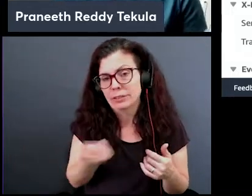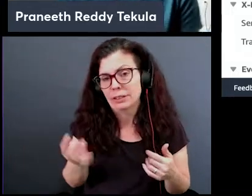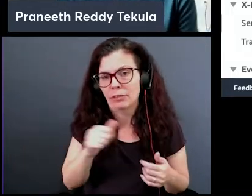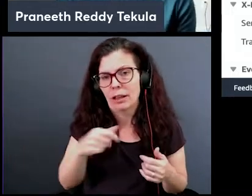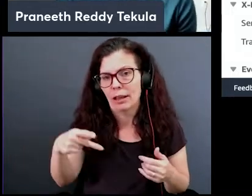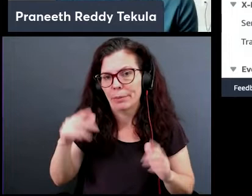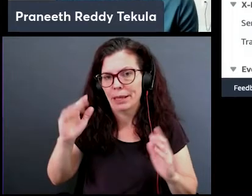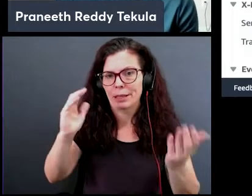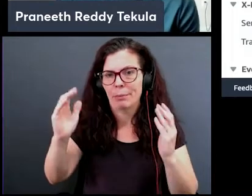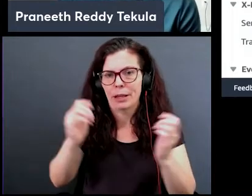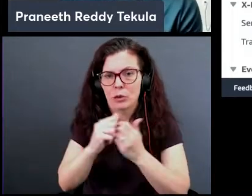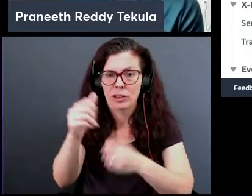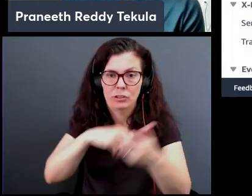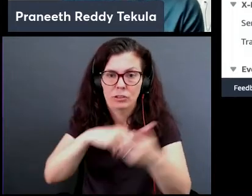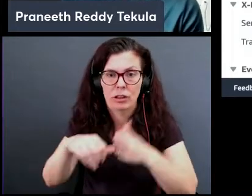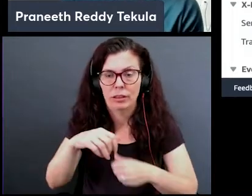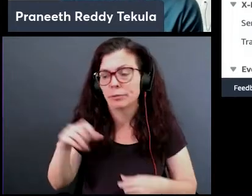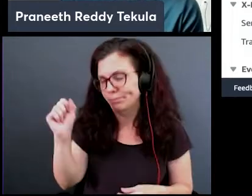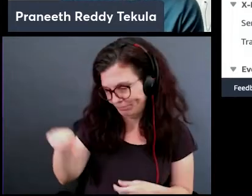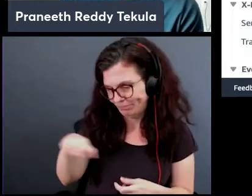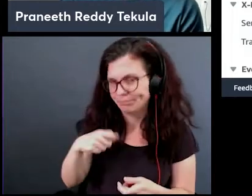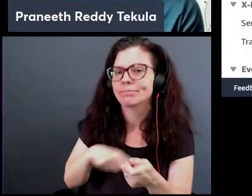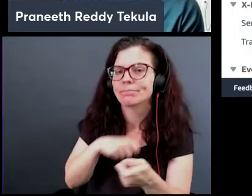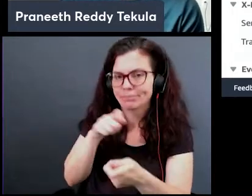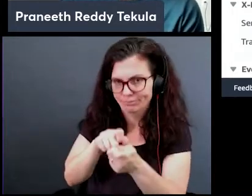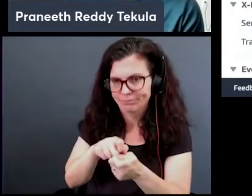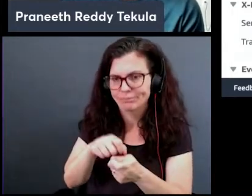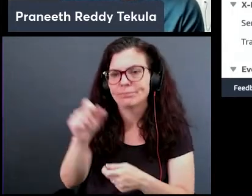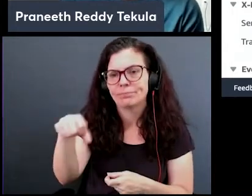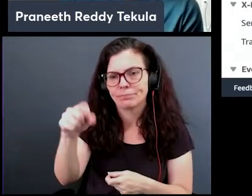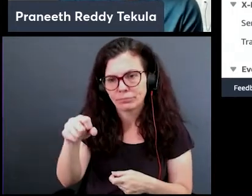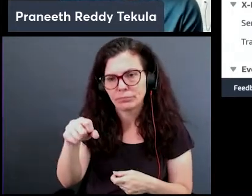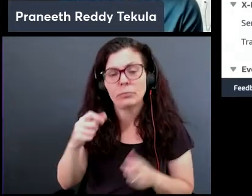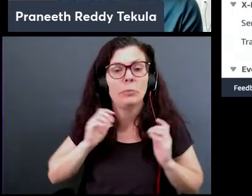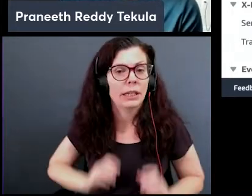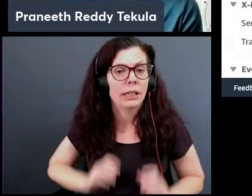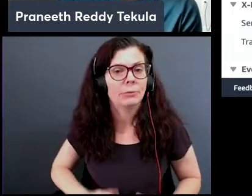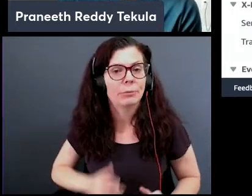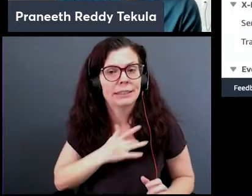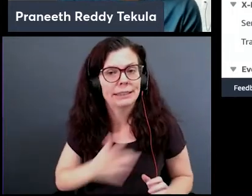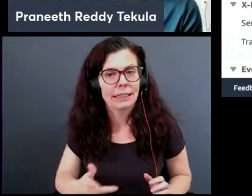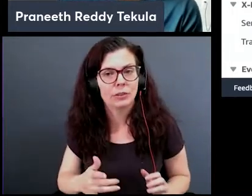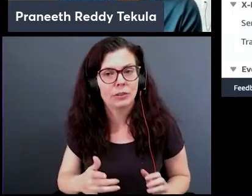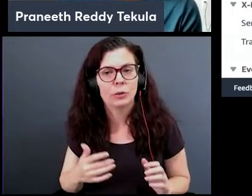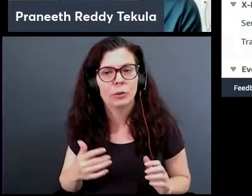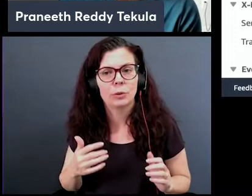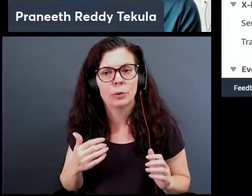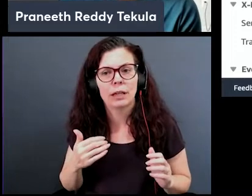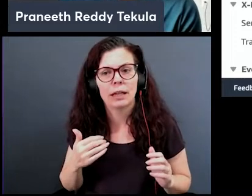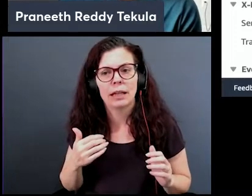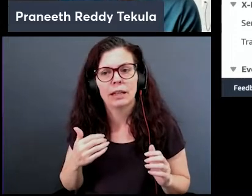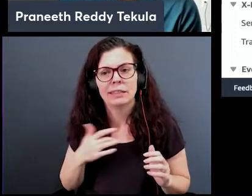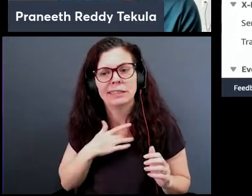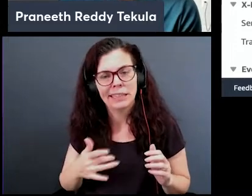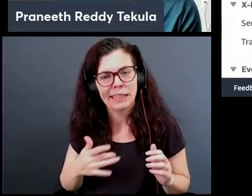another then. Exactly. Yep. So customers usually have, and they tend to get